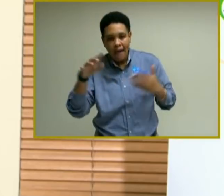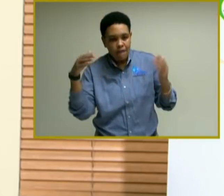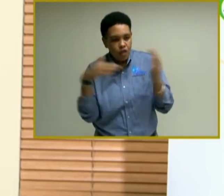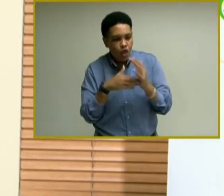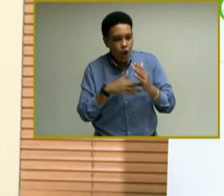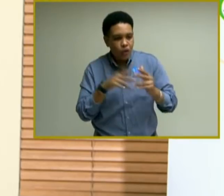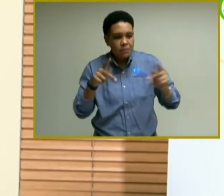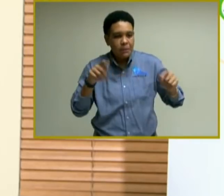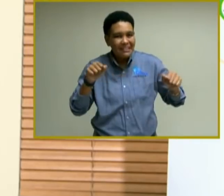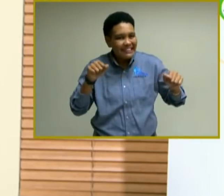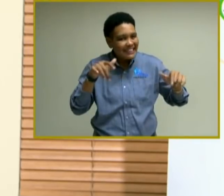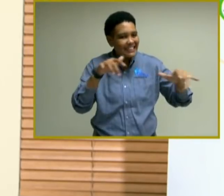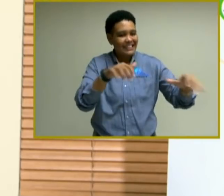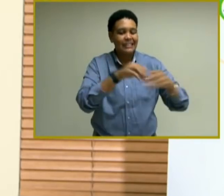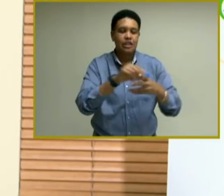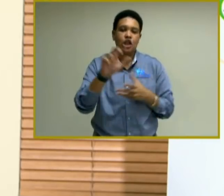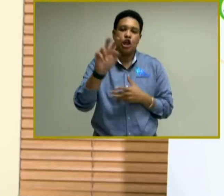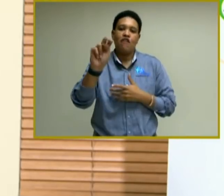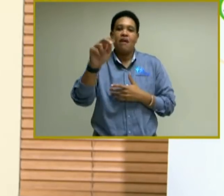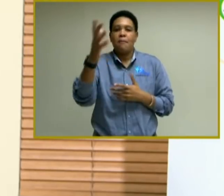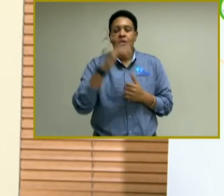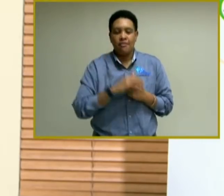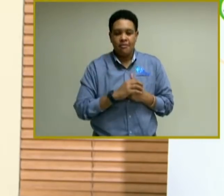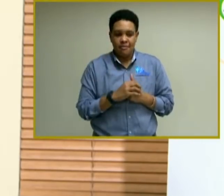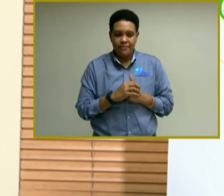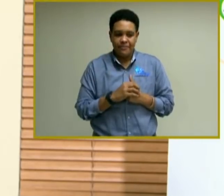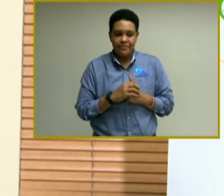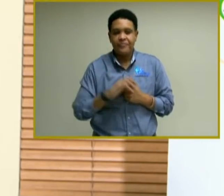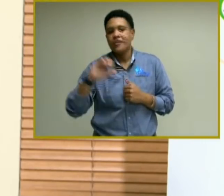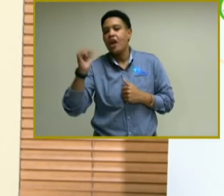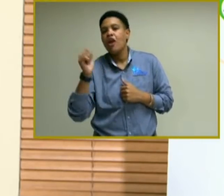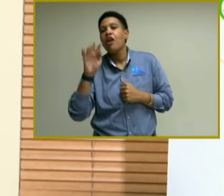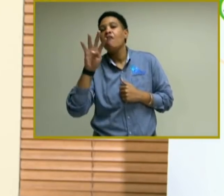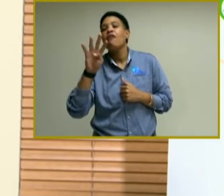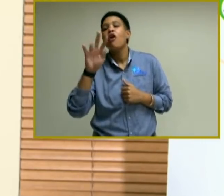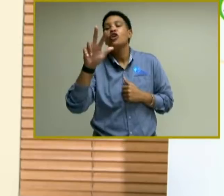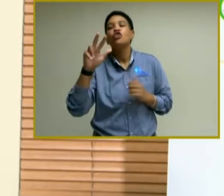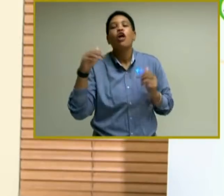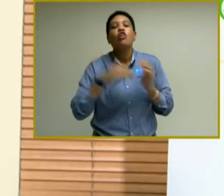33,500 passengers in November and another